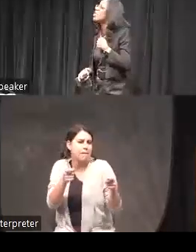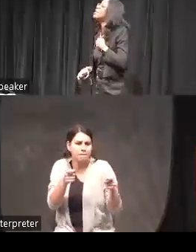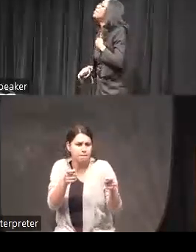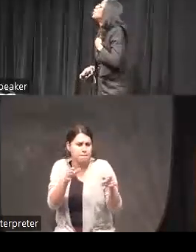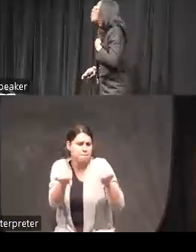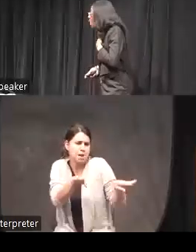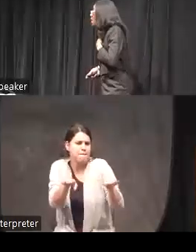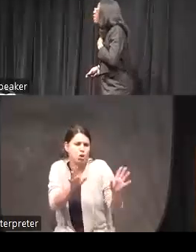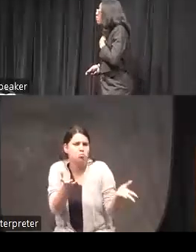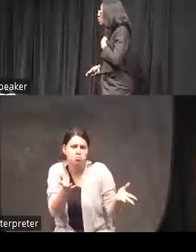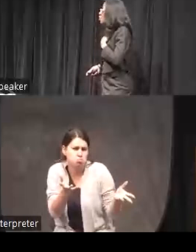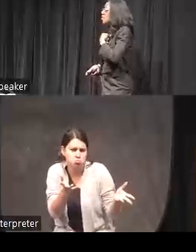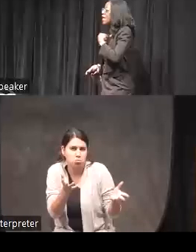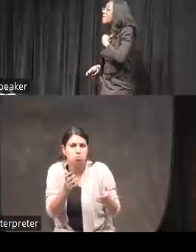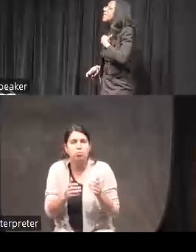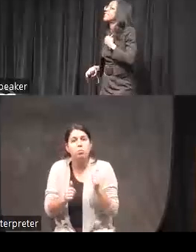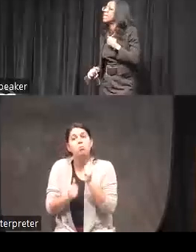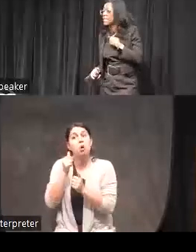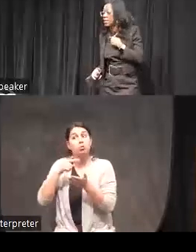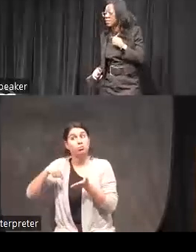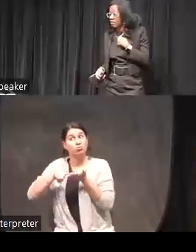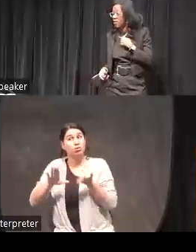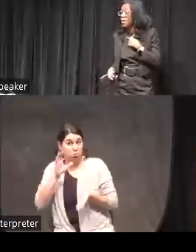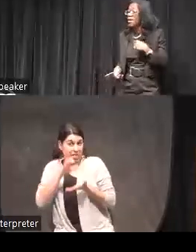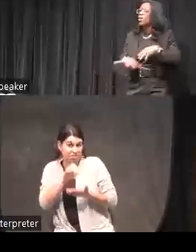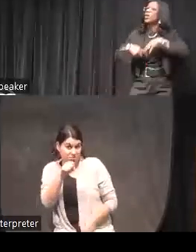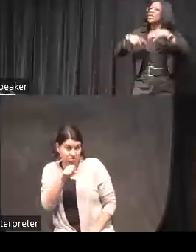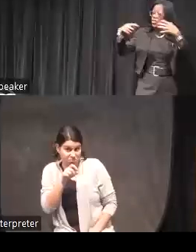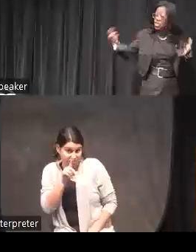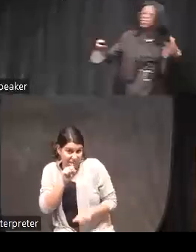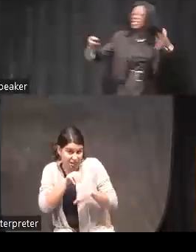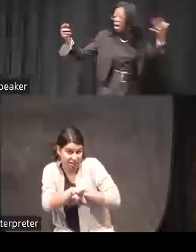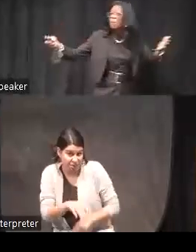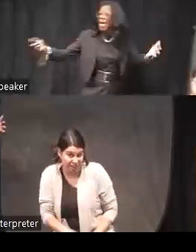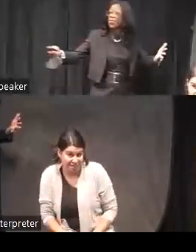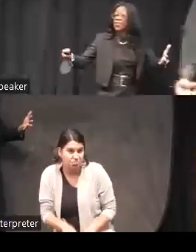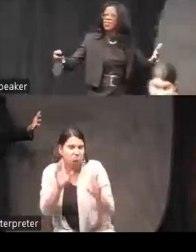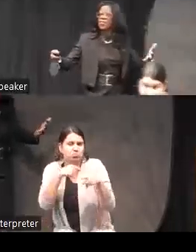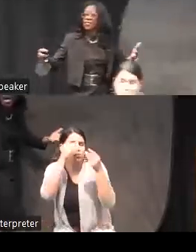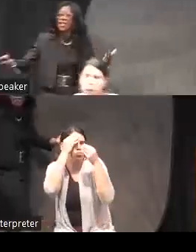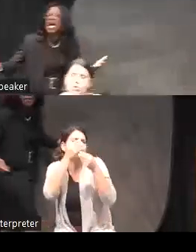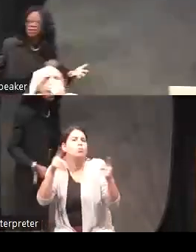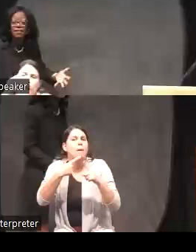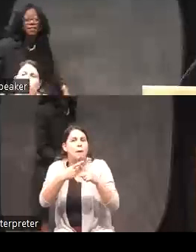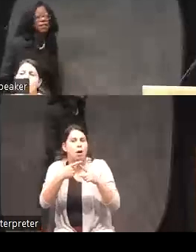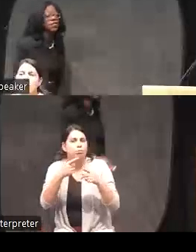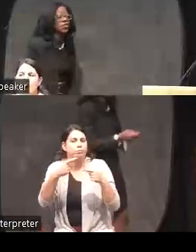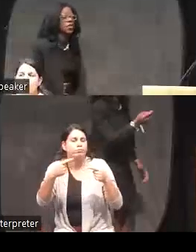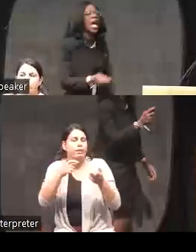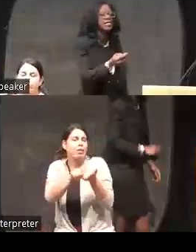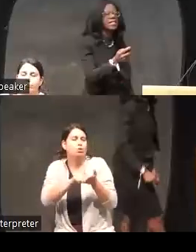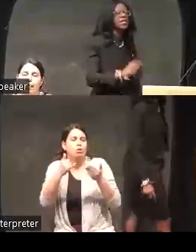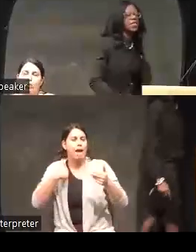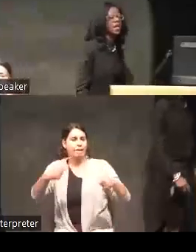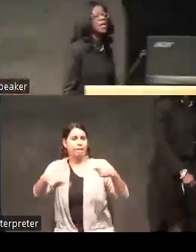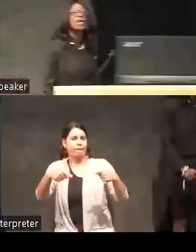much as the majority of researchers like me think it does, right? So disclosing about the conflict in the literature,